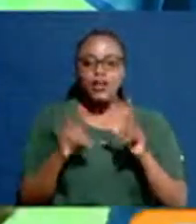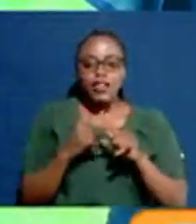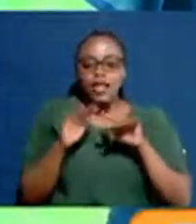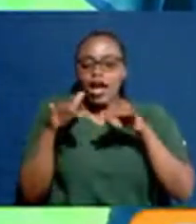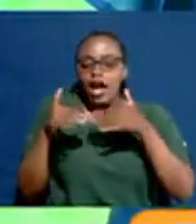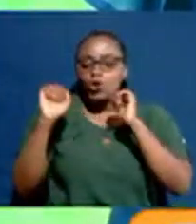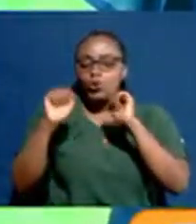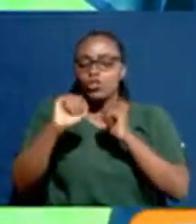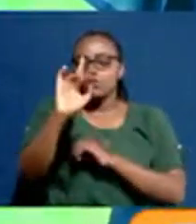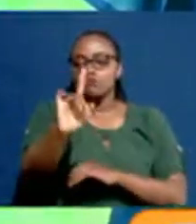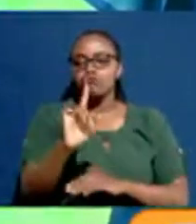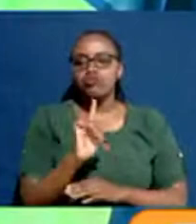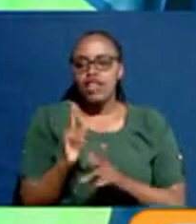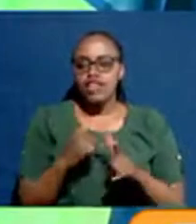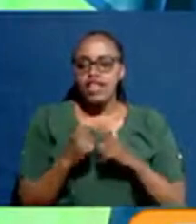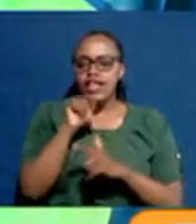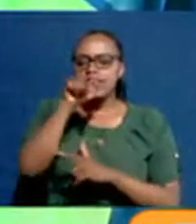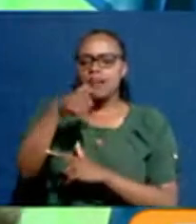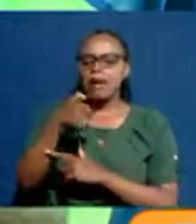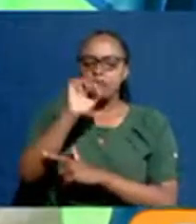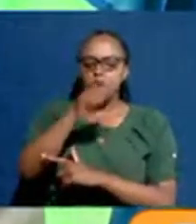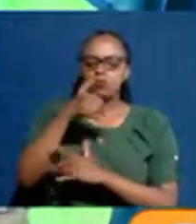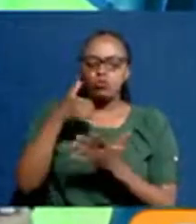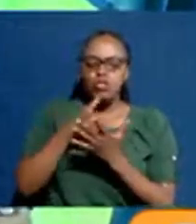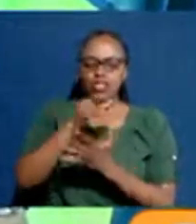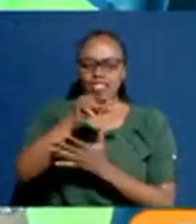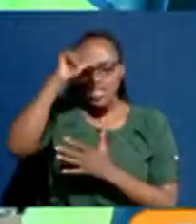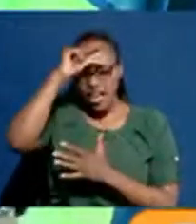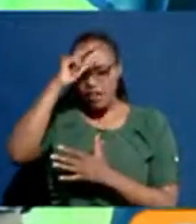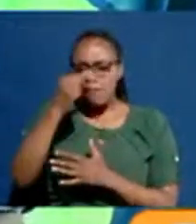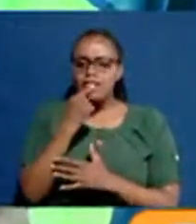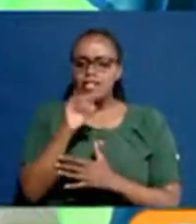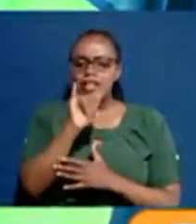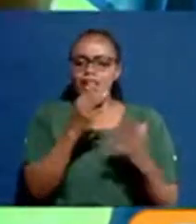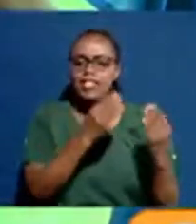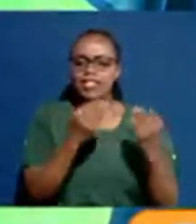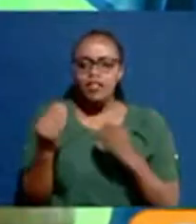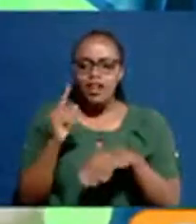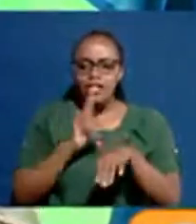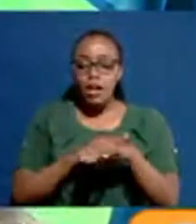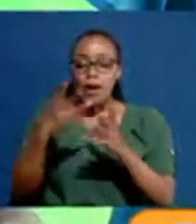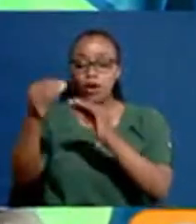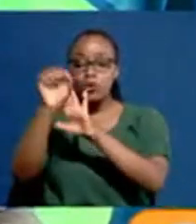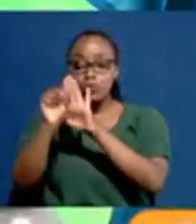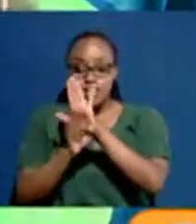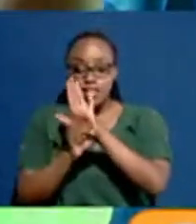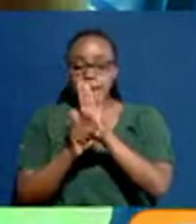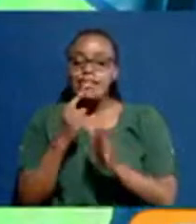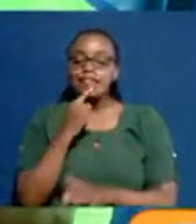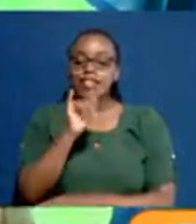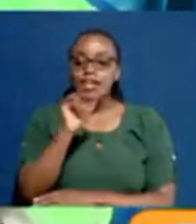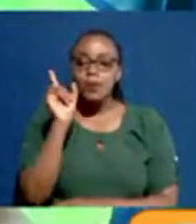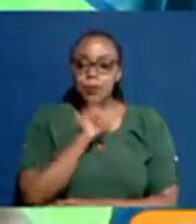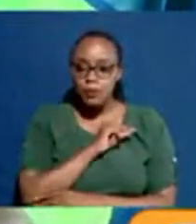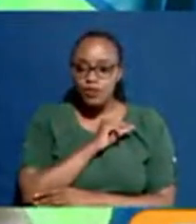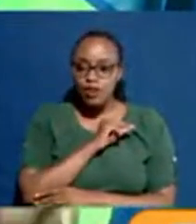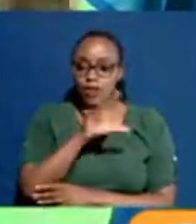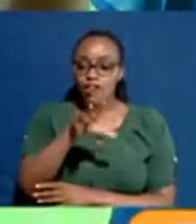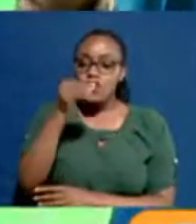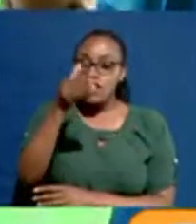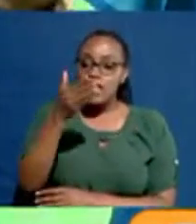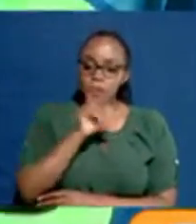can they come and demand to be included in that government? That's what I was saying. Okay. When I go to State House, and I said, I fight them there.